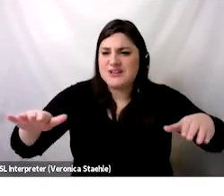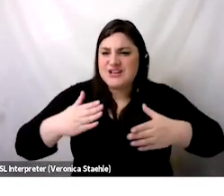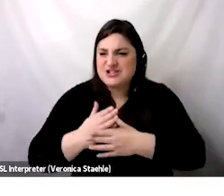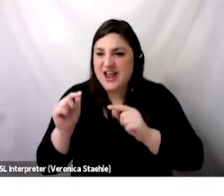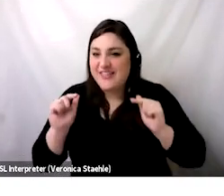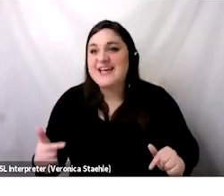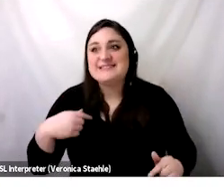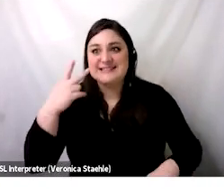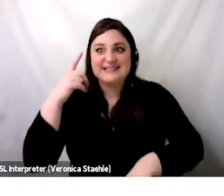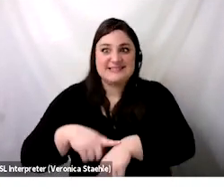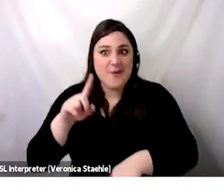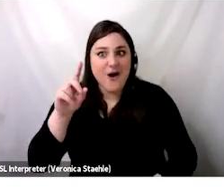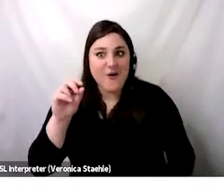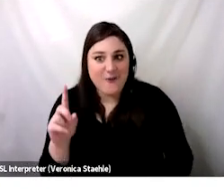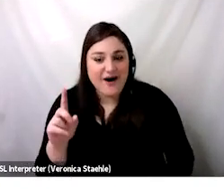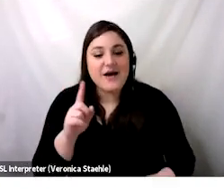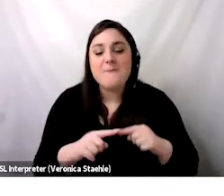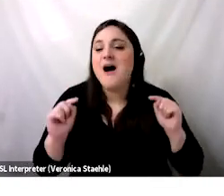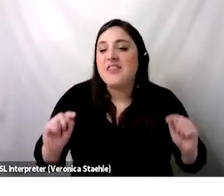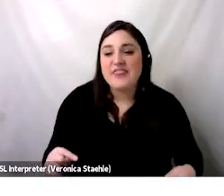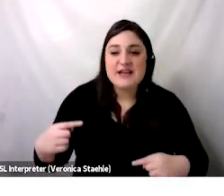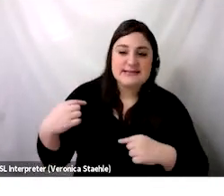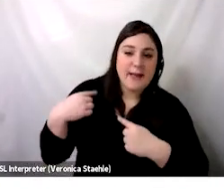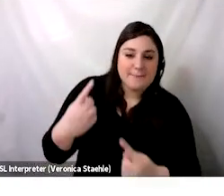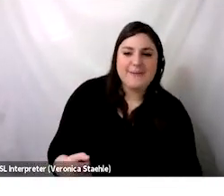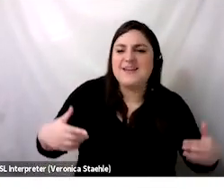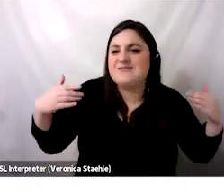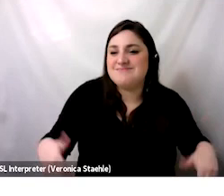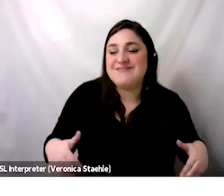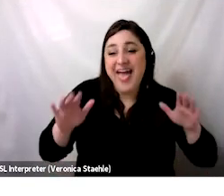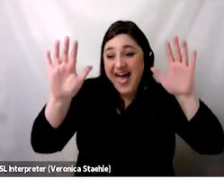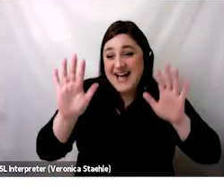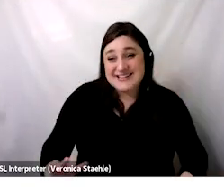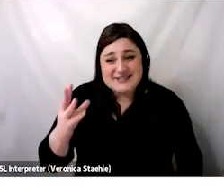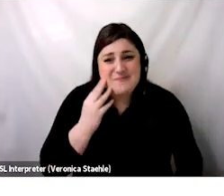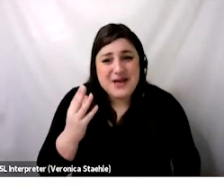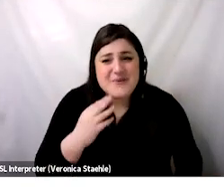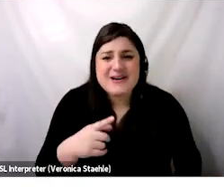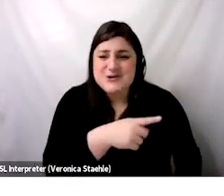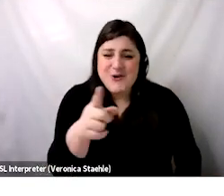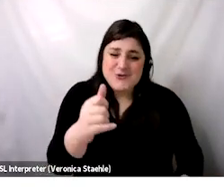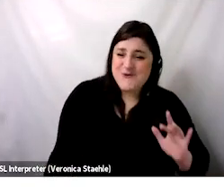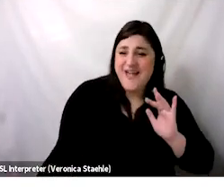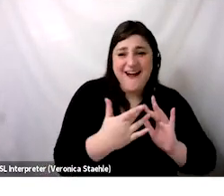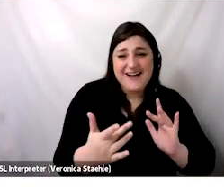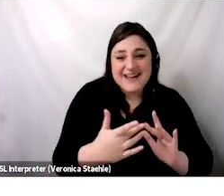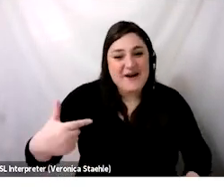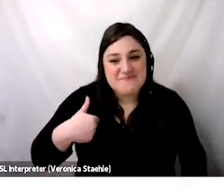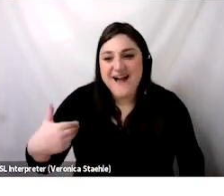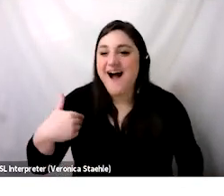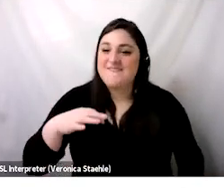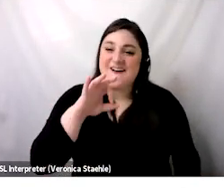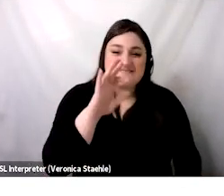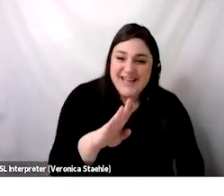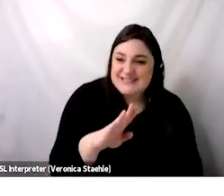as I see it's 101. This has been an excellent experience. Y'all can hit me up. I got Facebook,